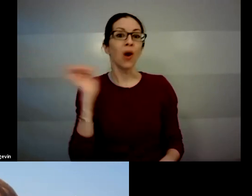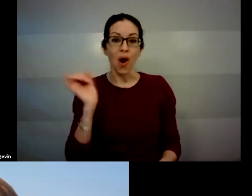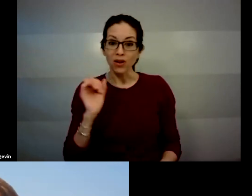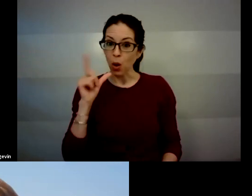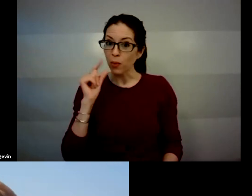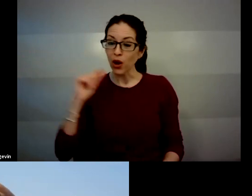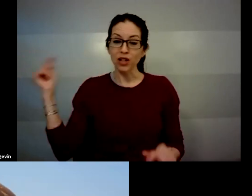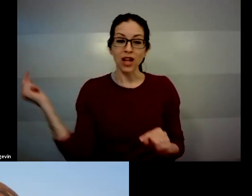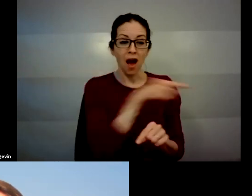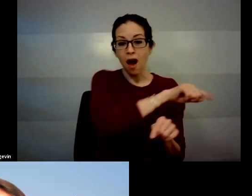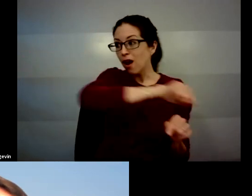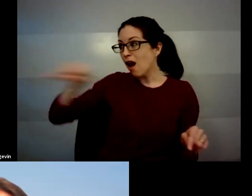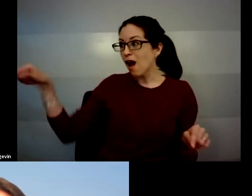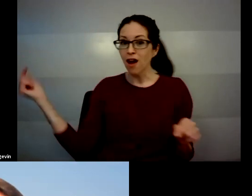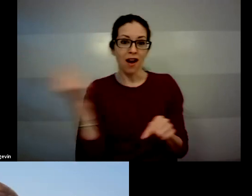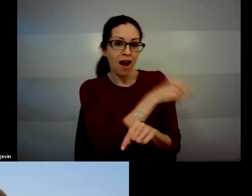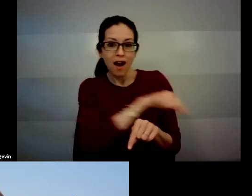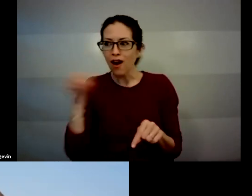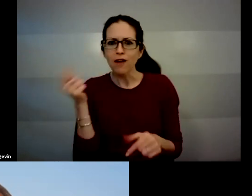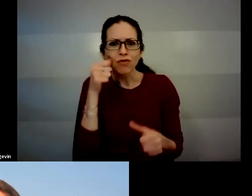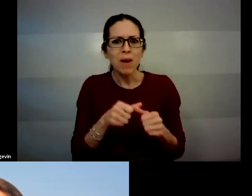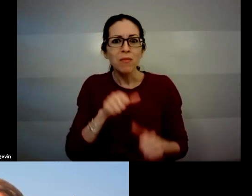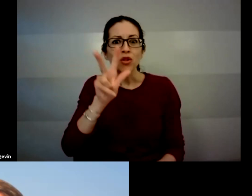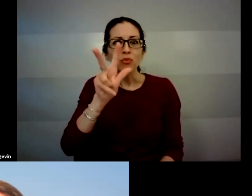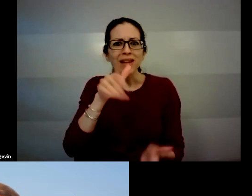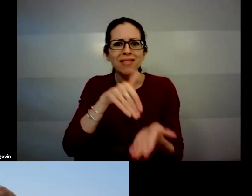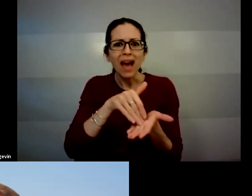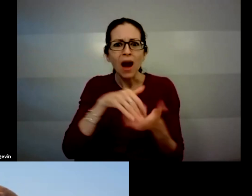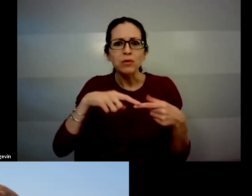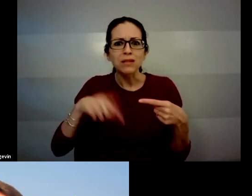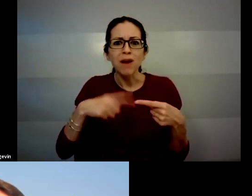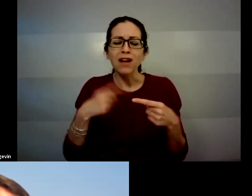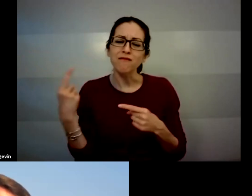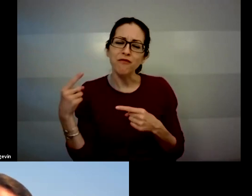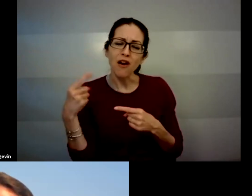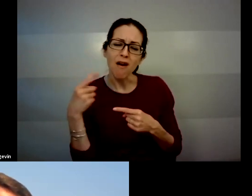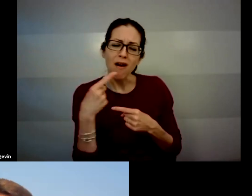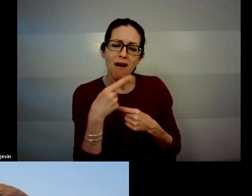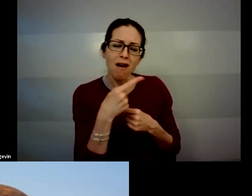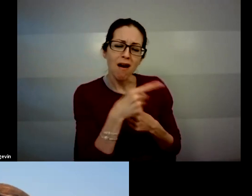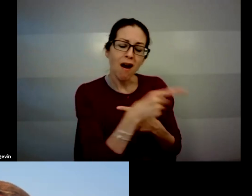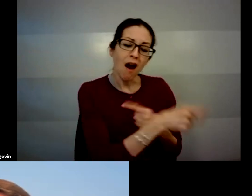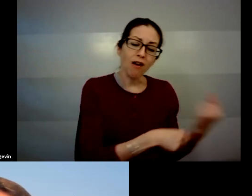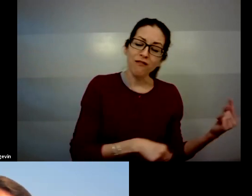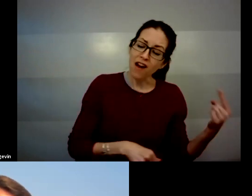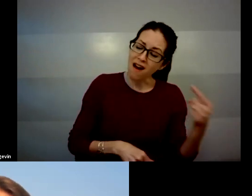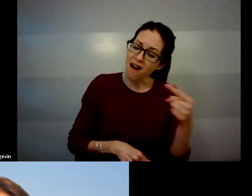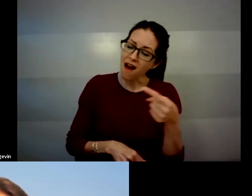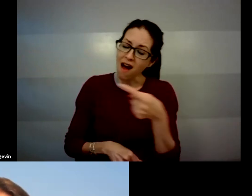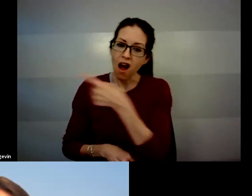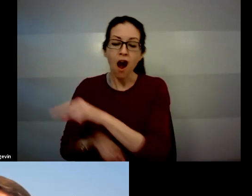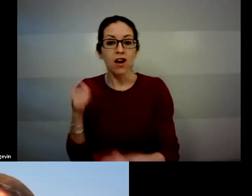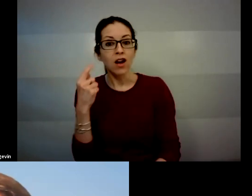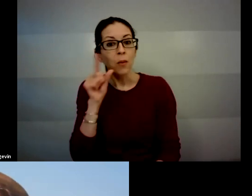tiny songbird traveling 3,000 miles, you encounter a lot of different things along the way. Most of these birds migrate